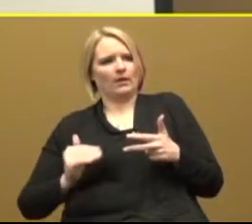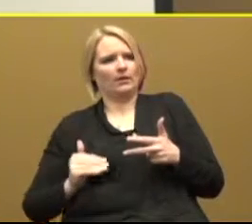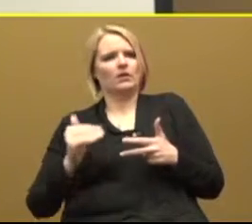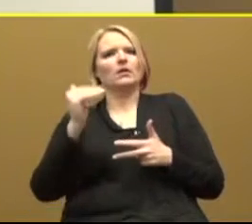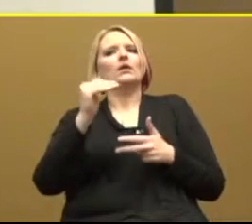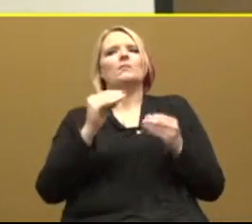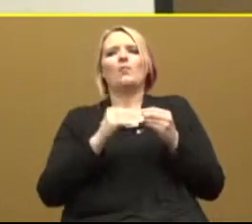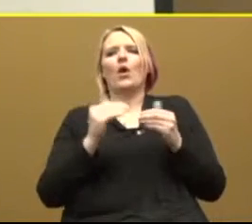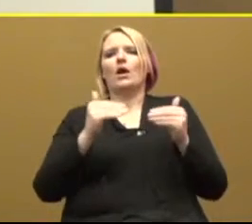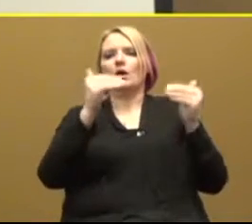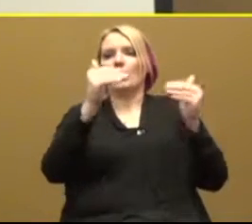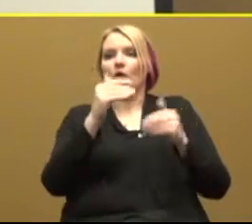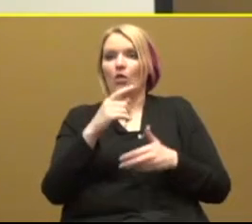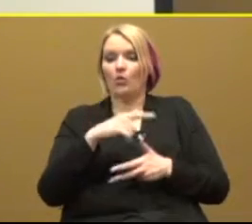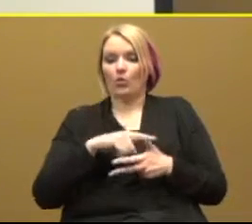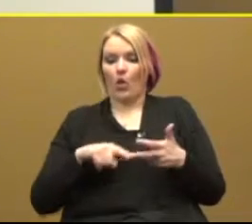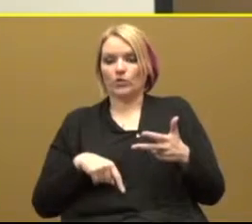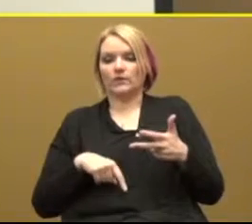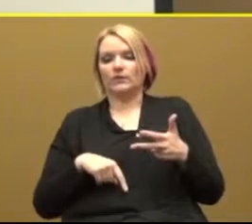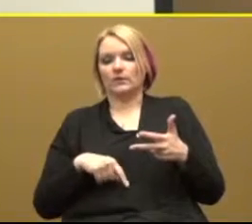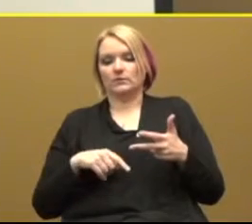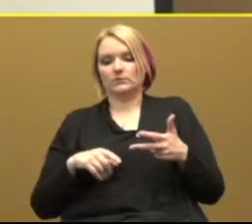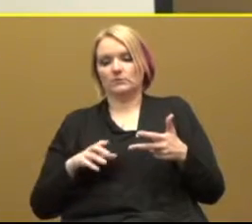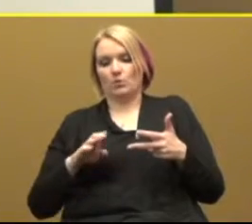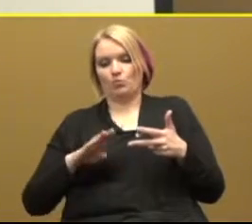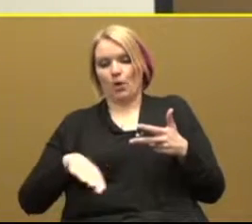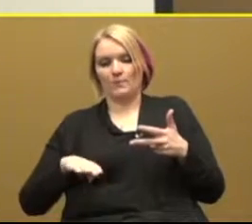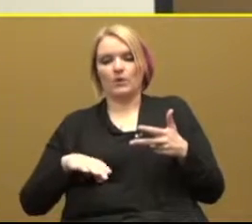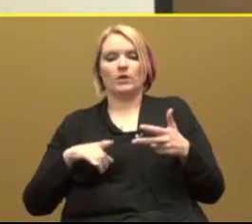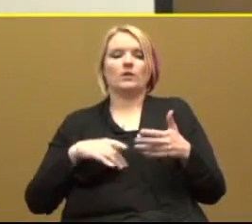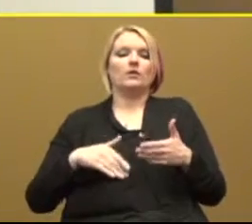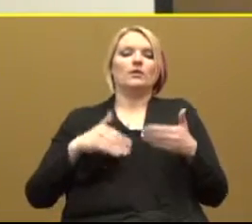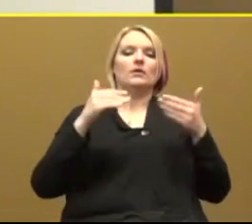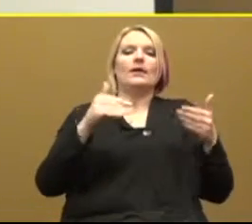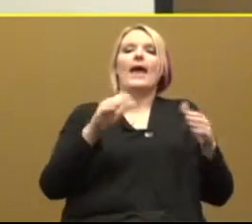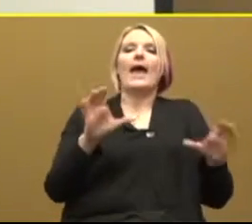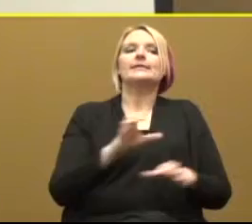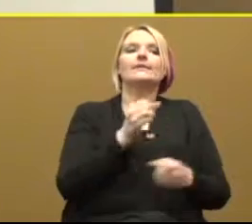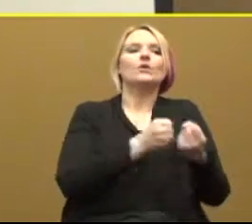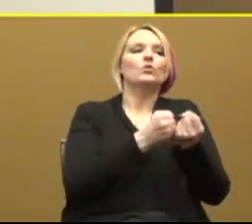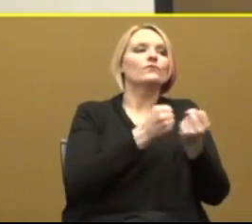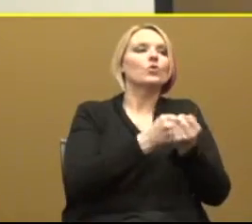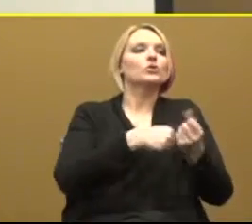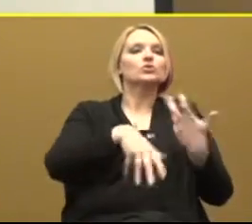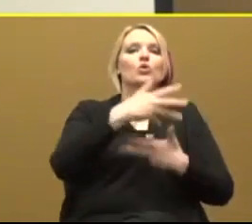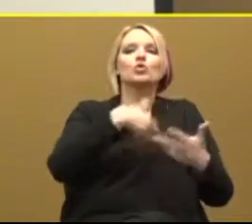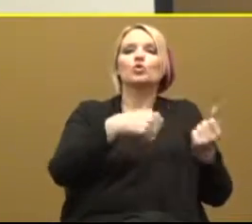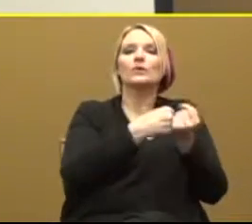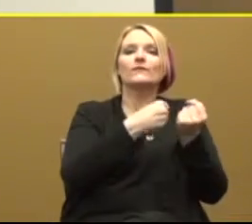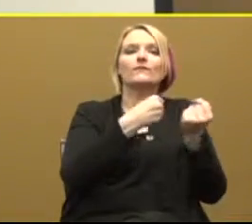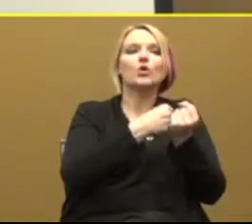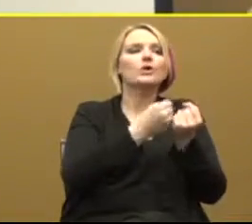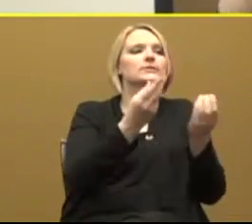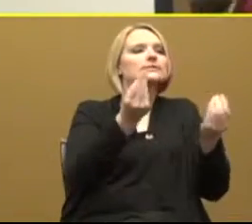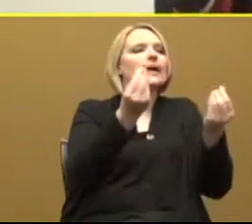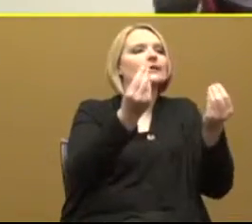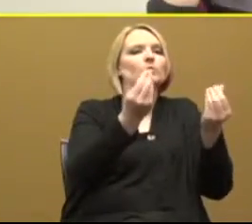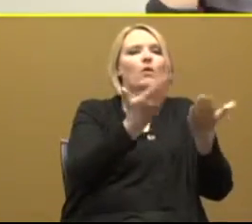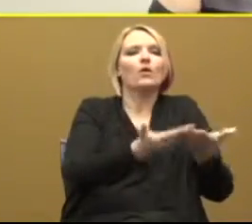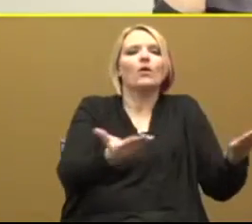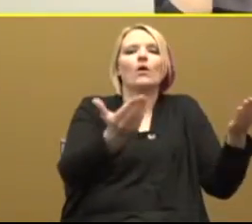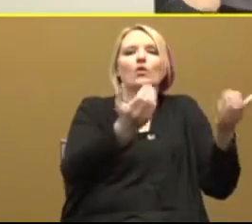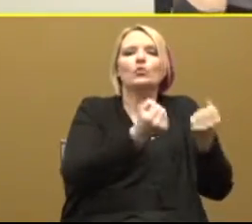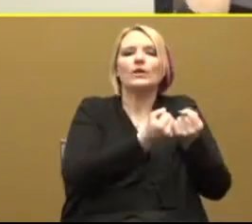biological need. And those are things like activity reinforcement, social reinforcement, tangible